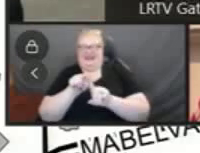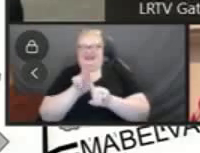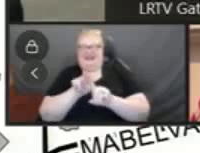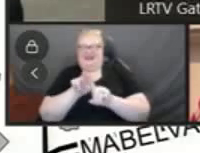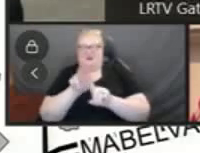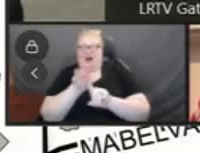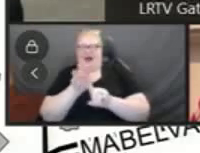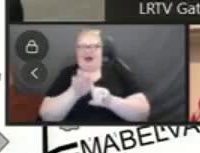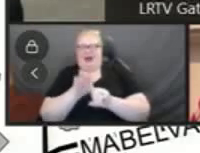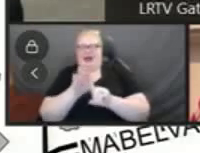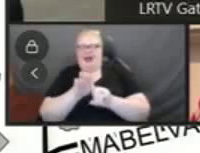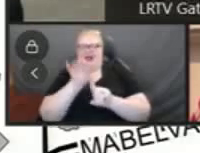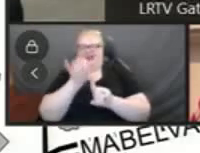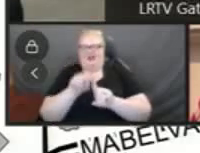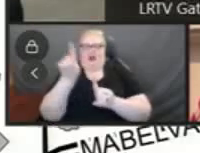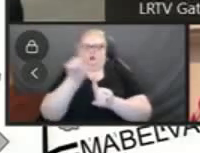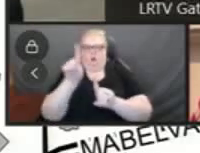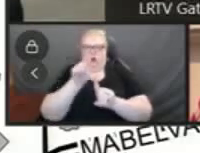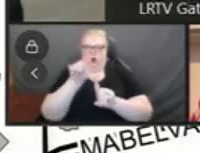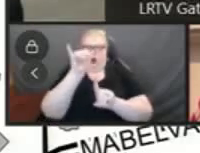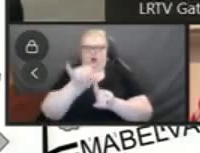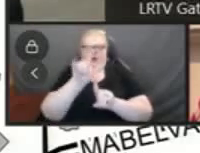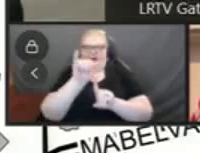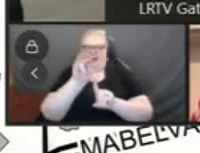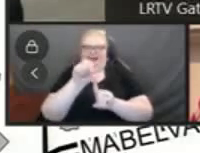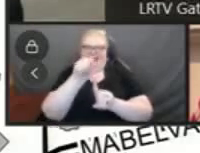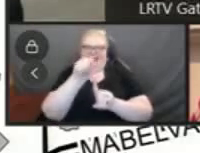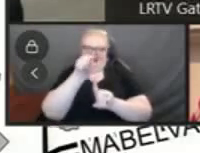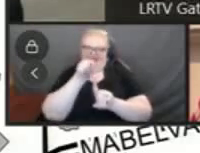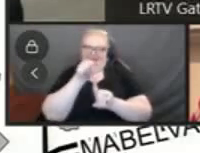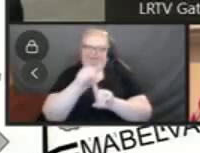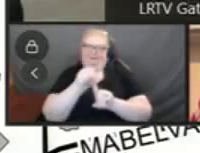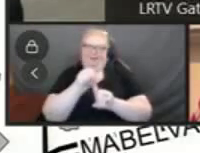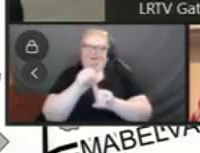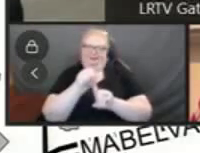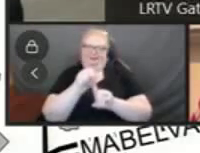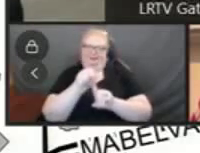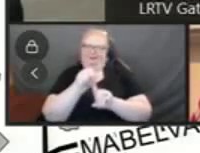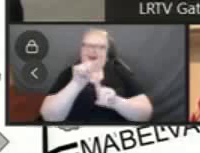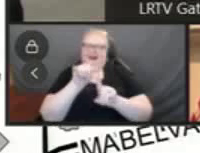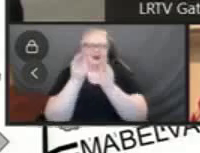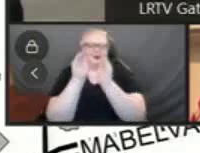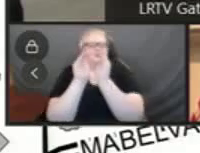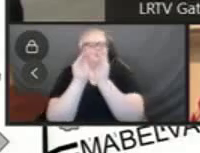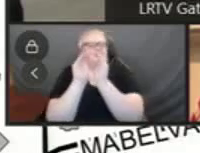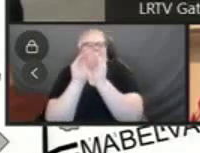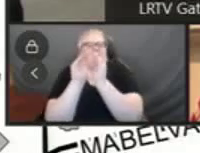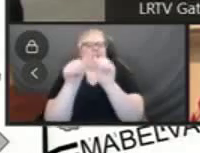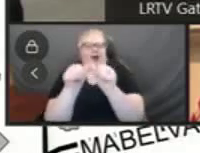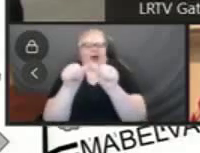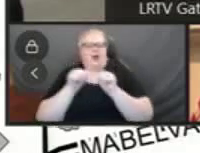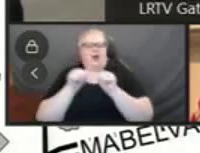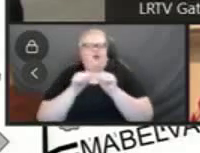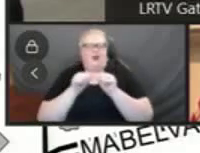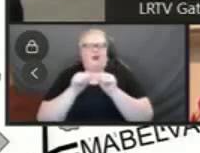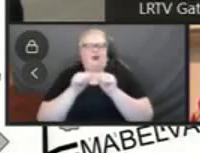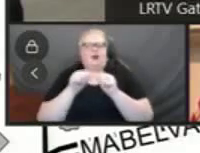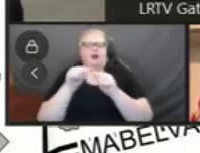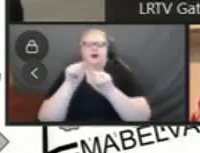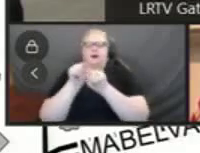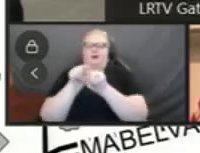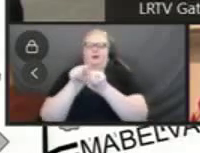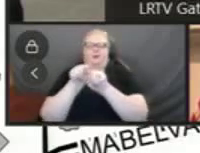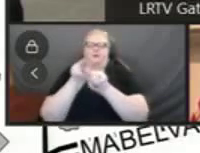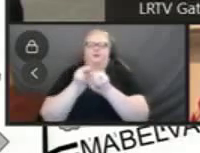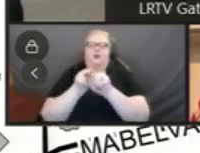where that line is. It's a small area. Also to the north, left about a